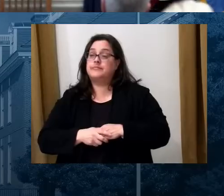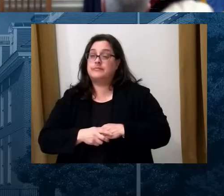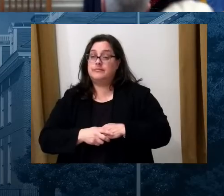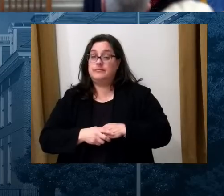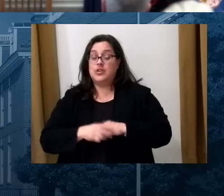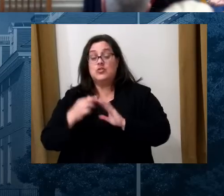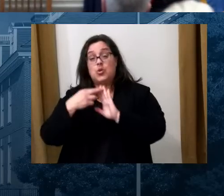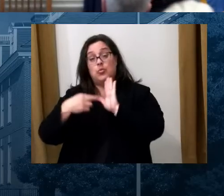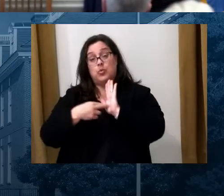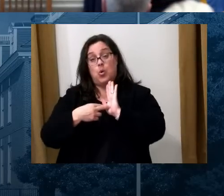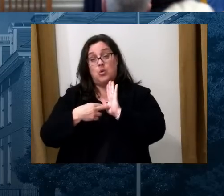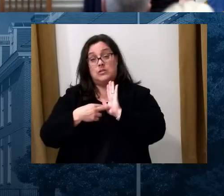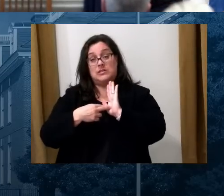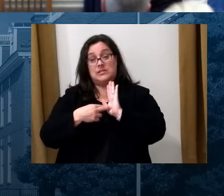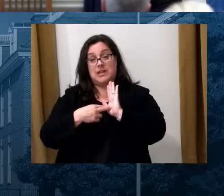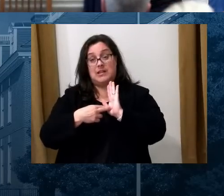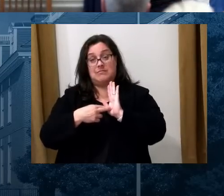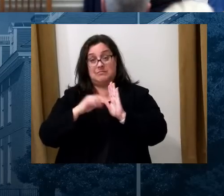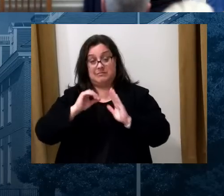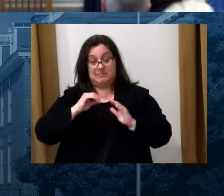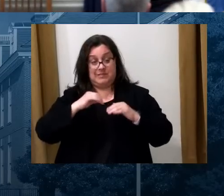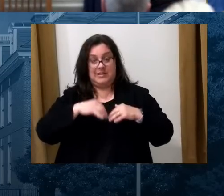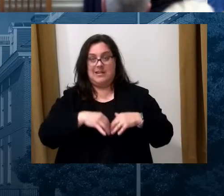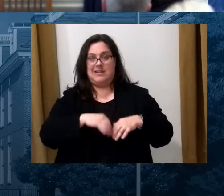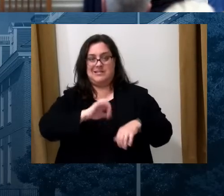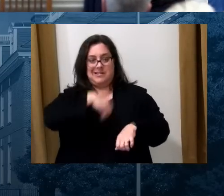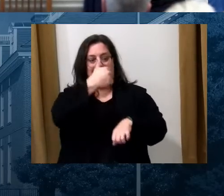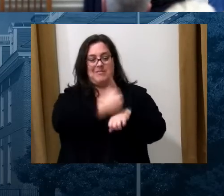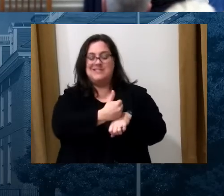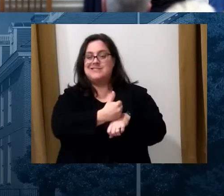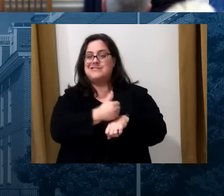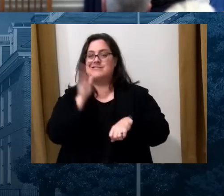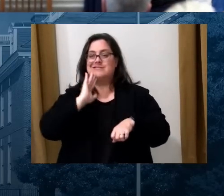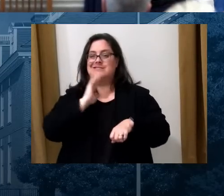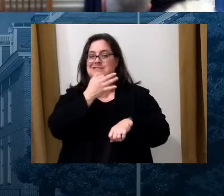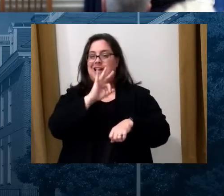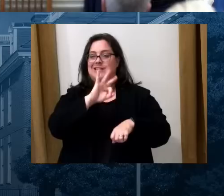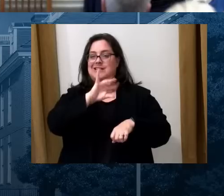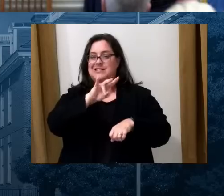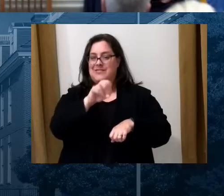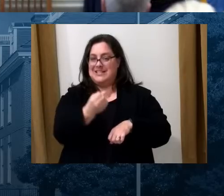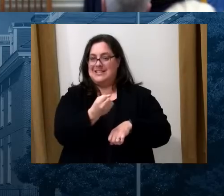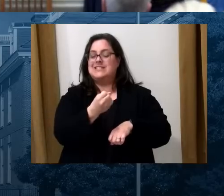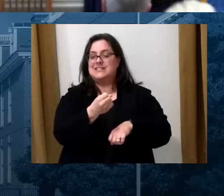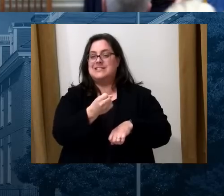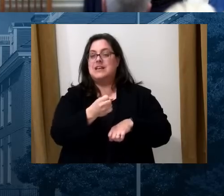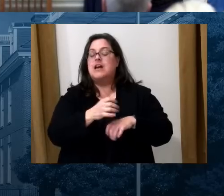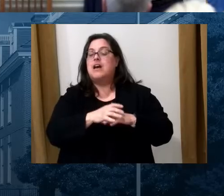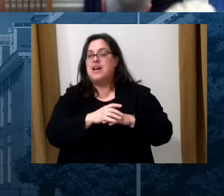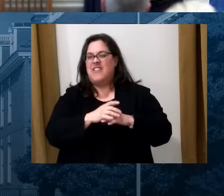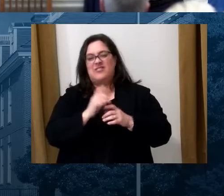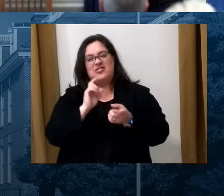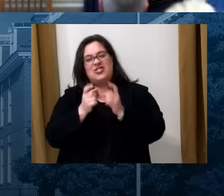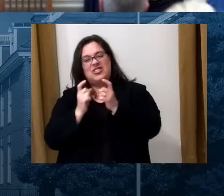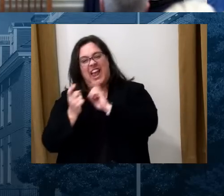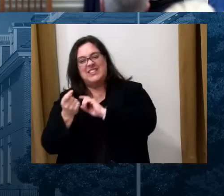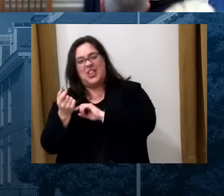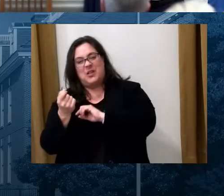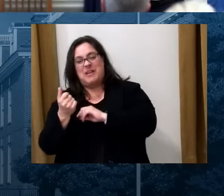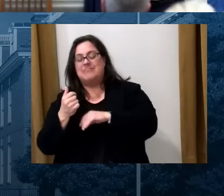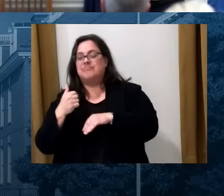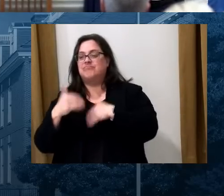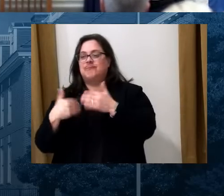the rules that were established in the mid-'70s by then Governor DePont and his team, and changed a little bit over the